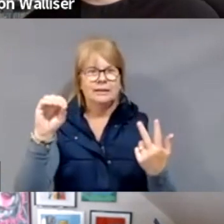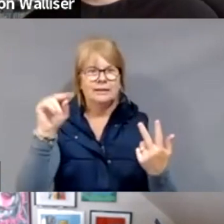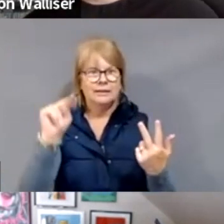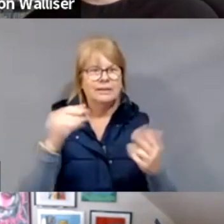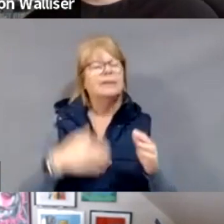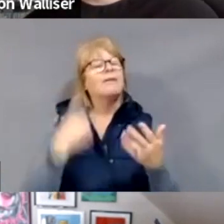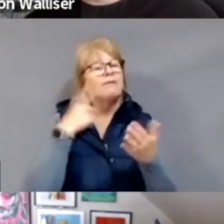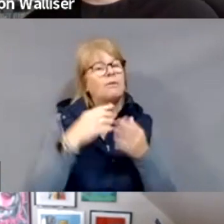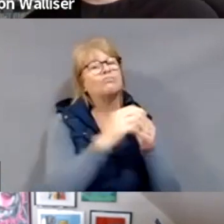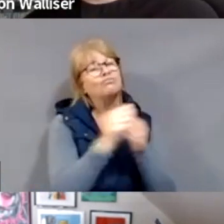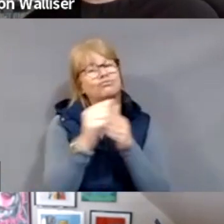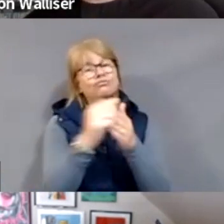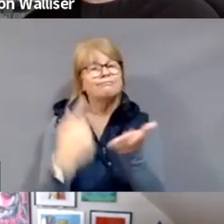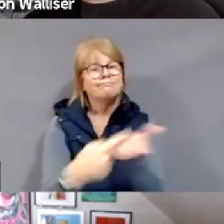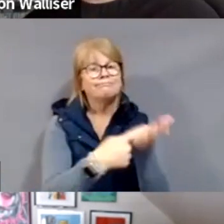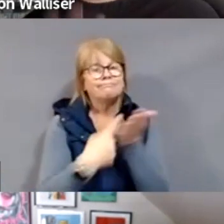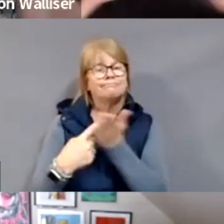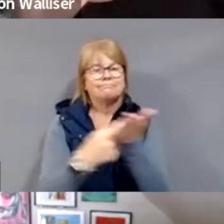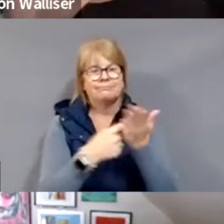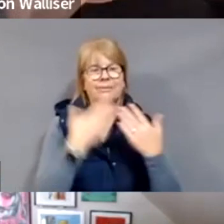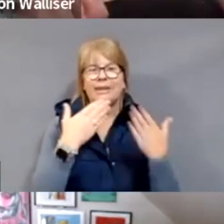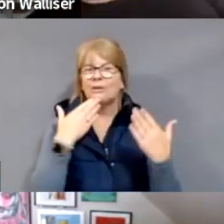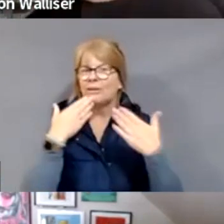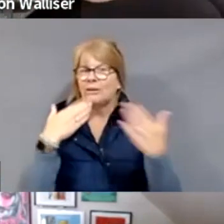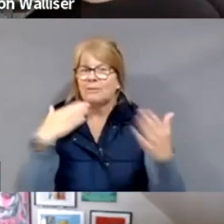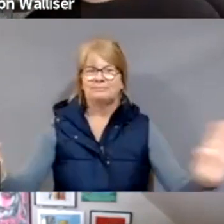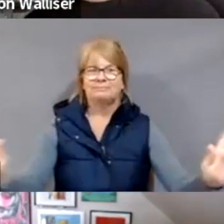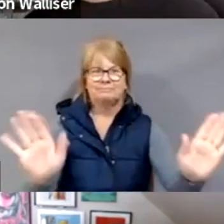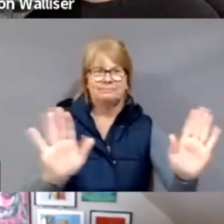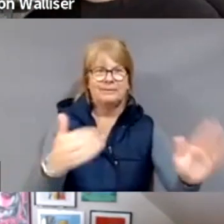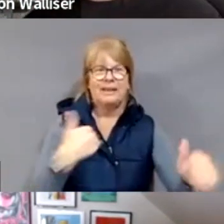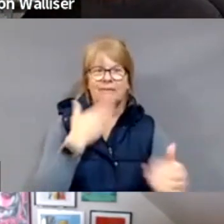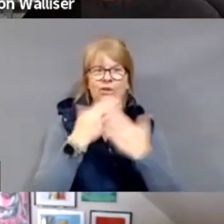this conversation today. Thanks,